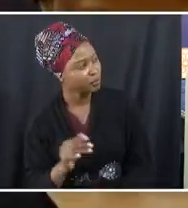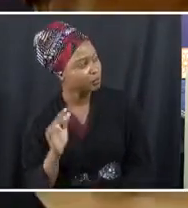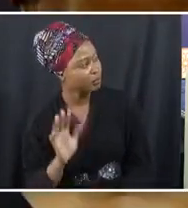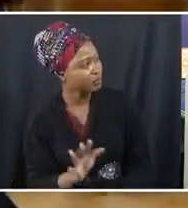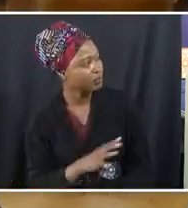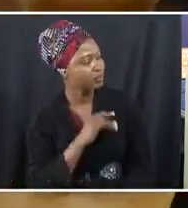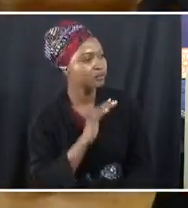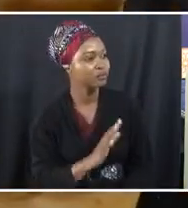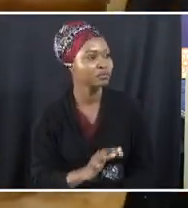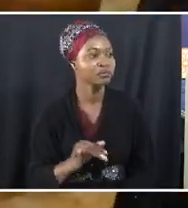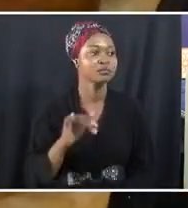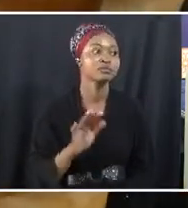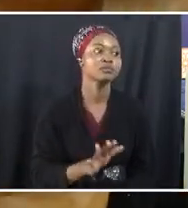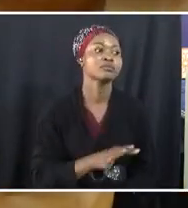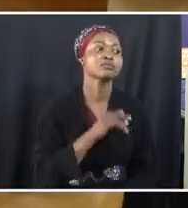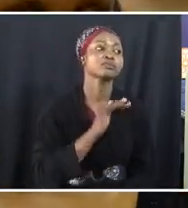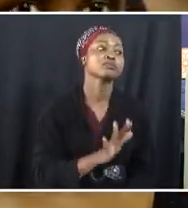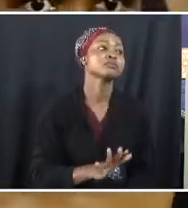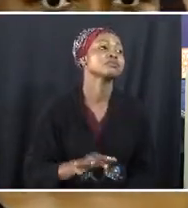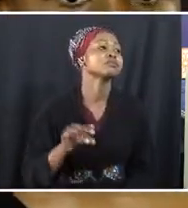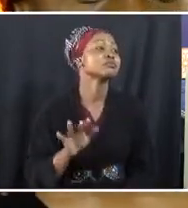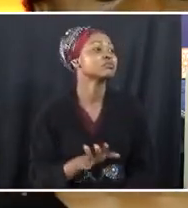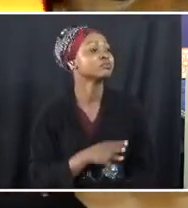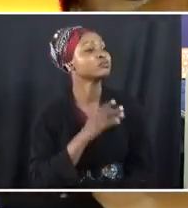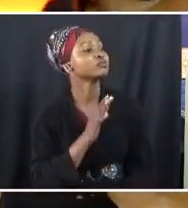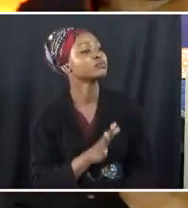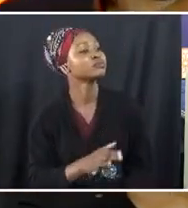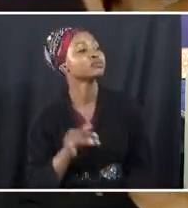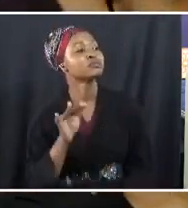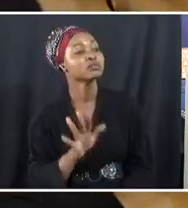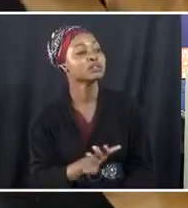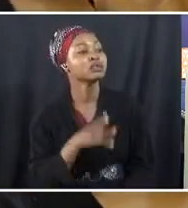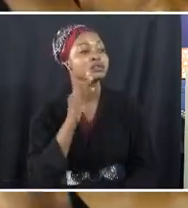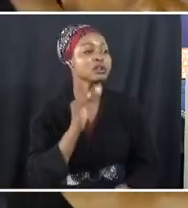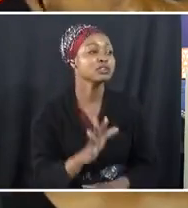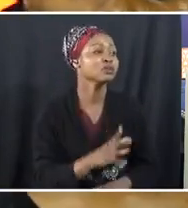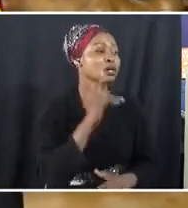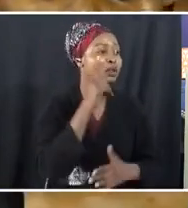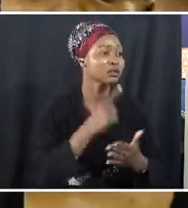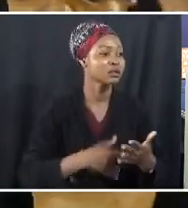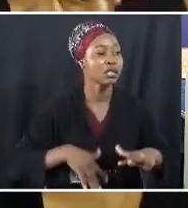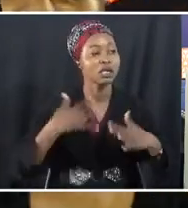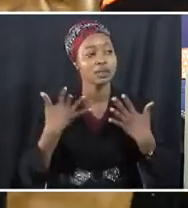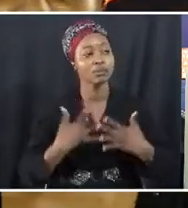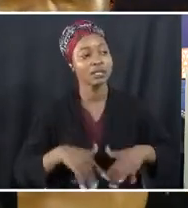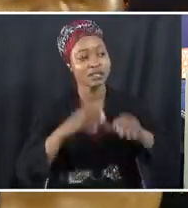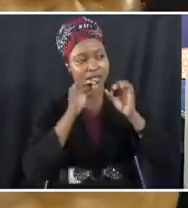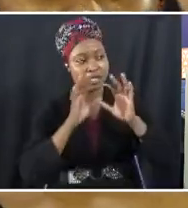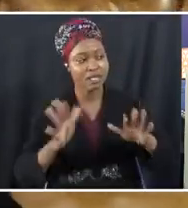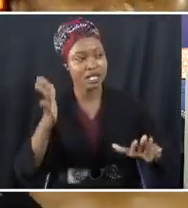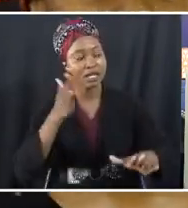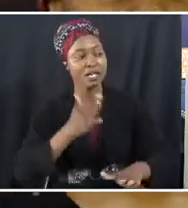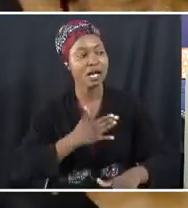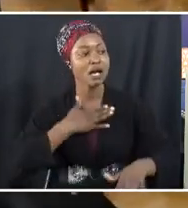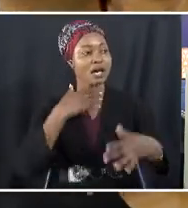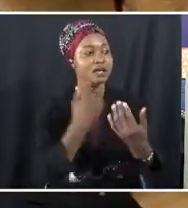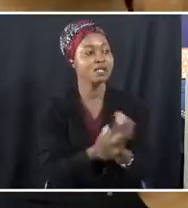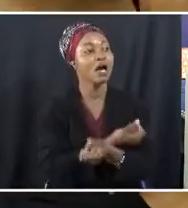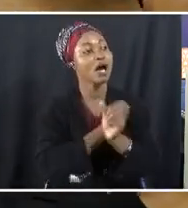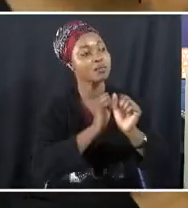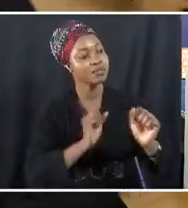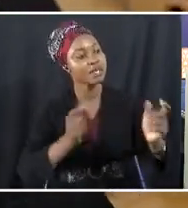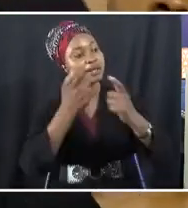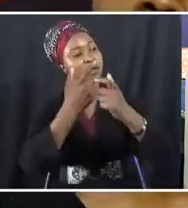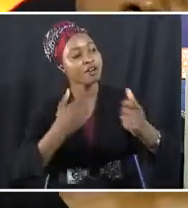The joy and peace within. What a wondrous blessing,